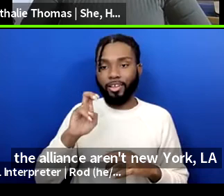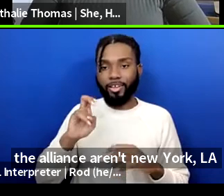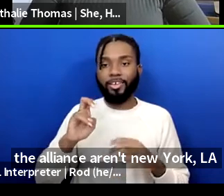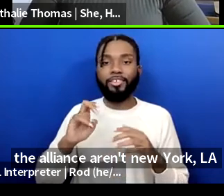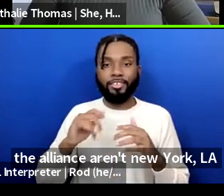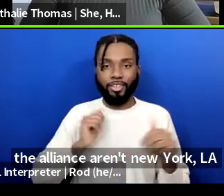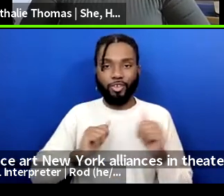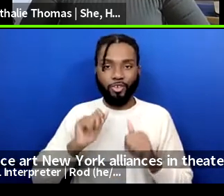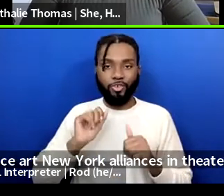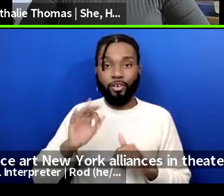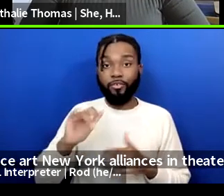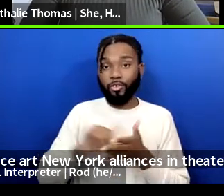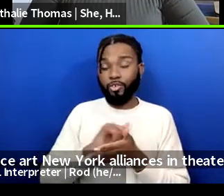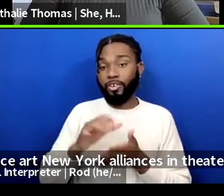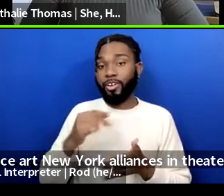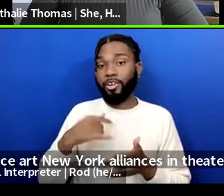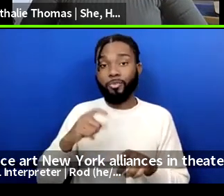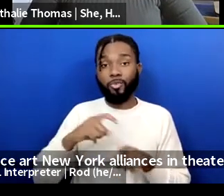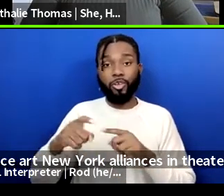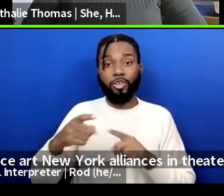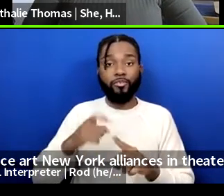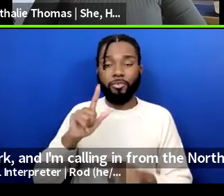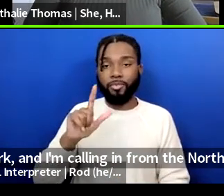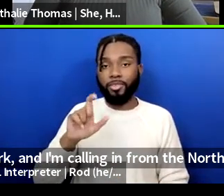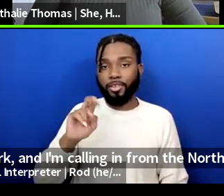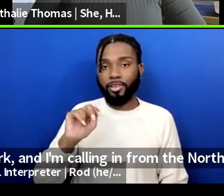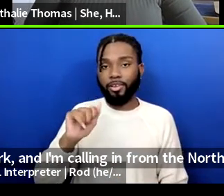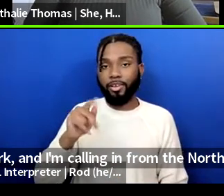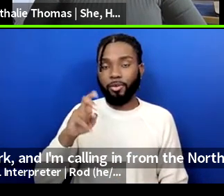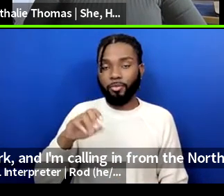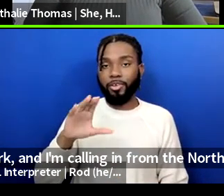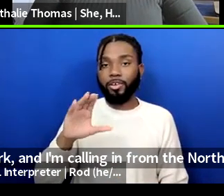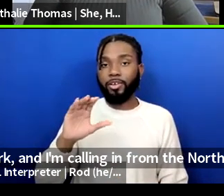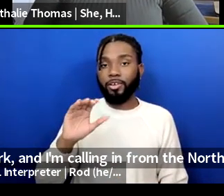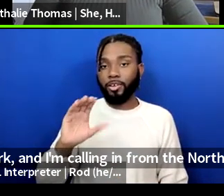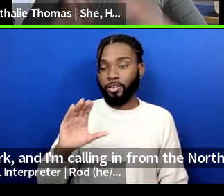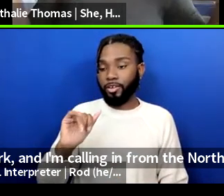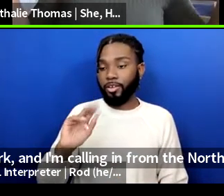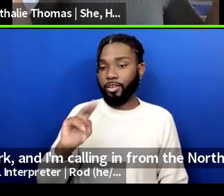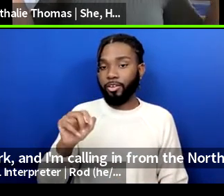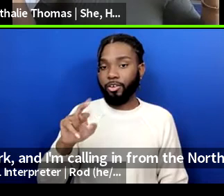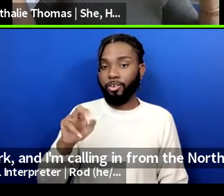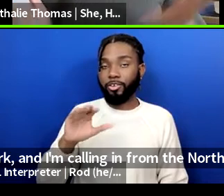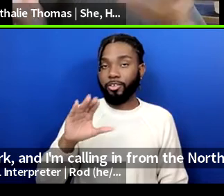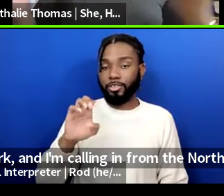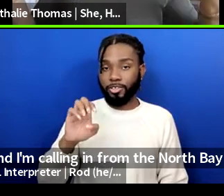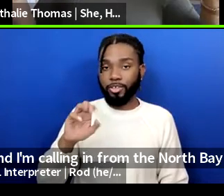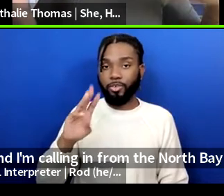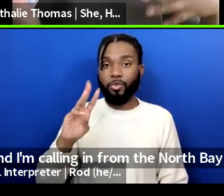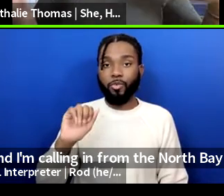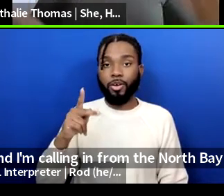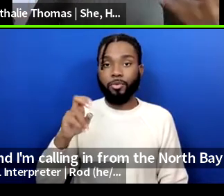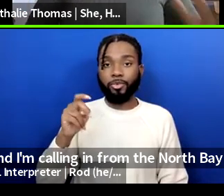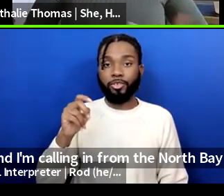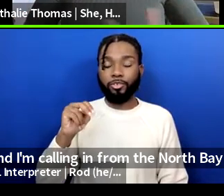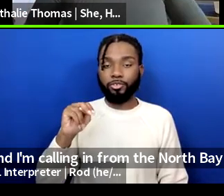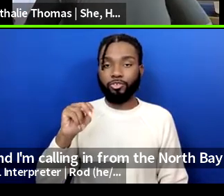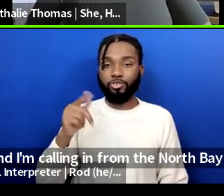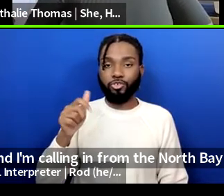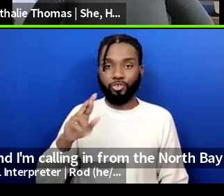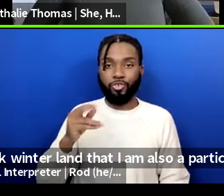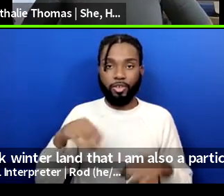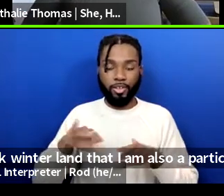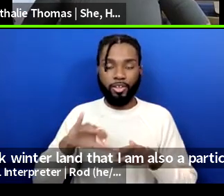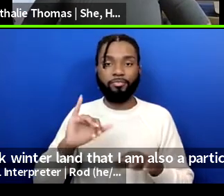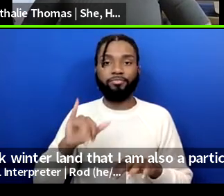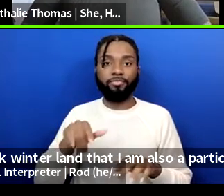York, and I'm calling in from the Lenape, Canarsie, Wappinger land that I am also